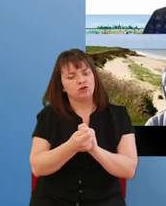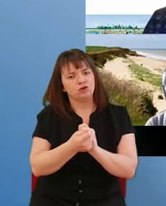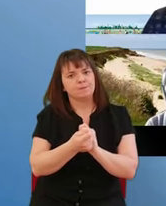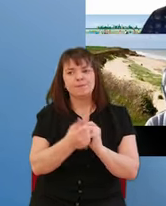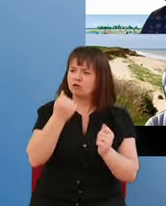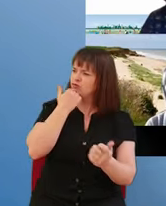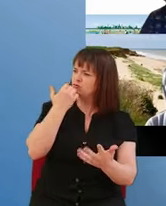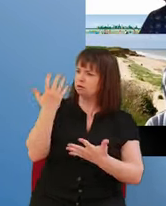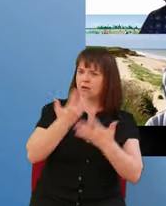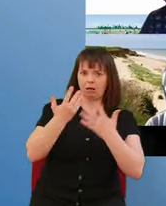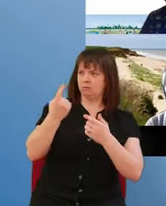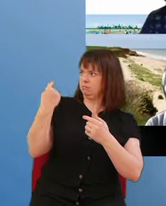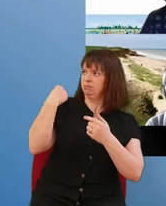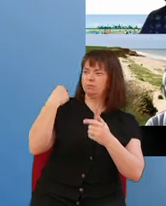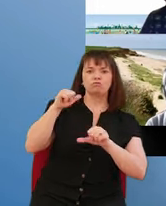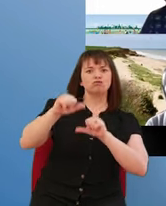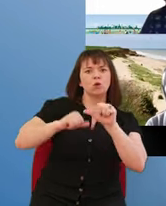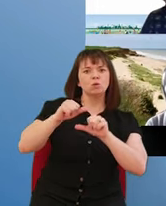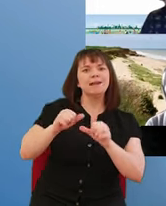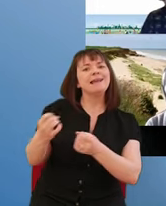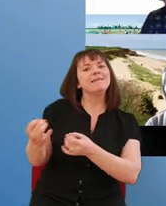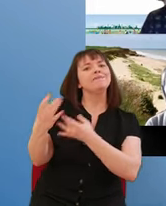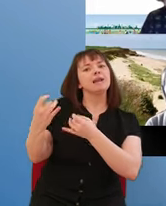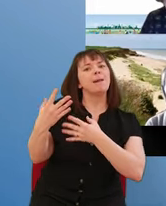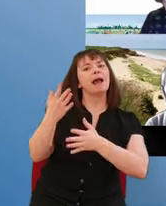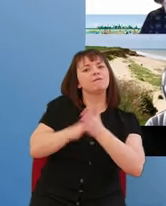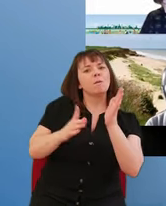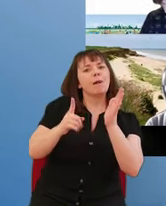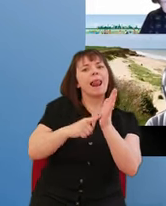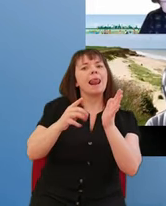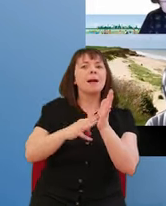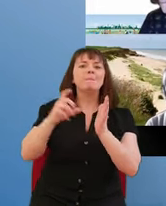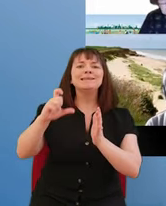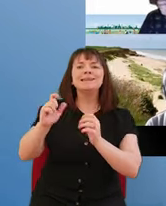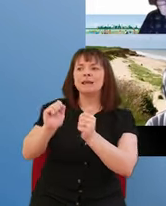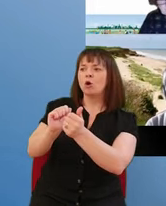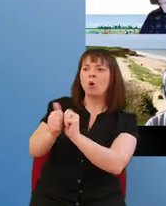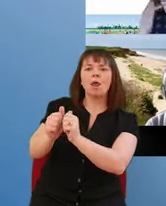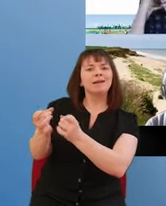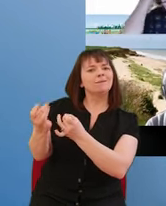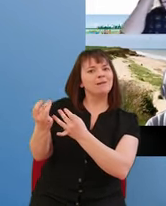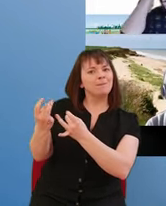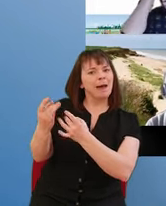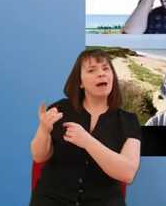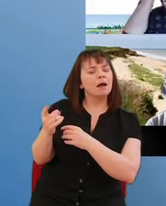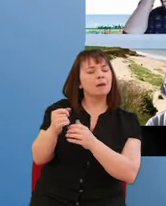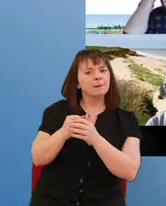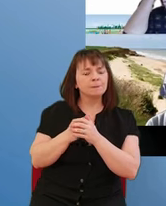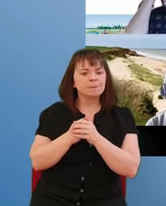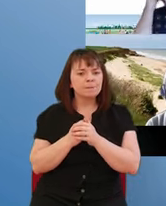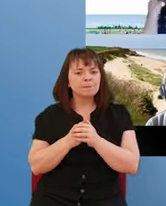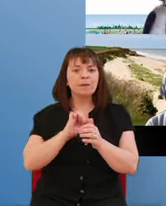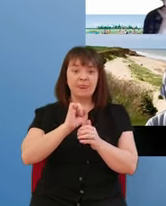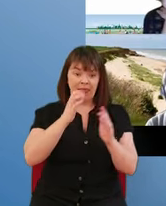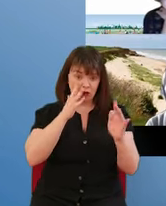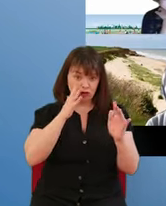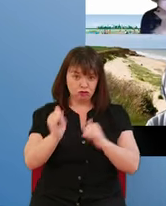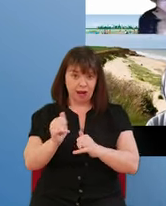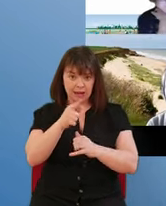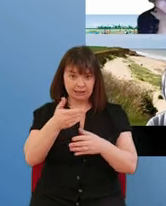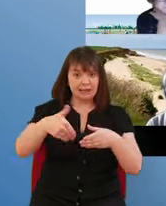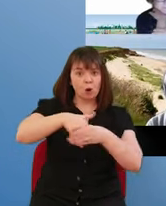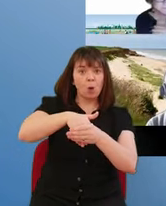the quality and outcomes framework. So we completely changed the